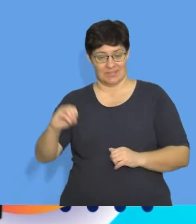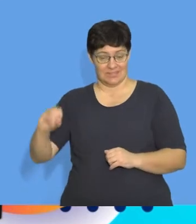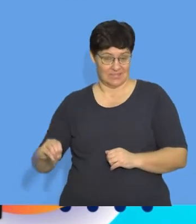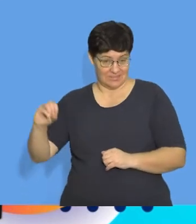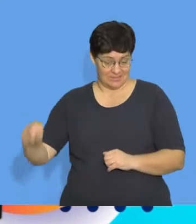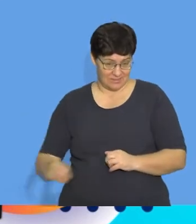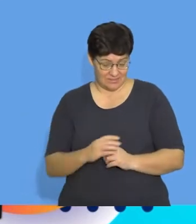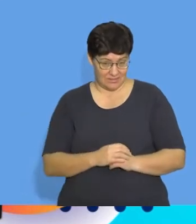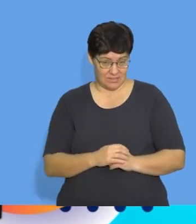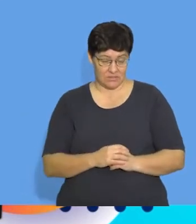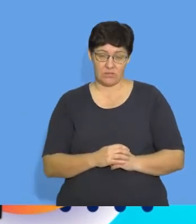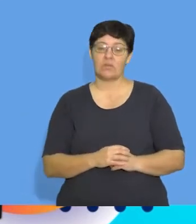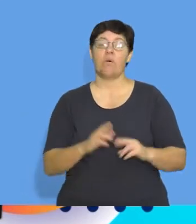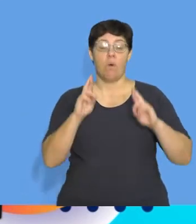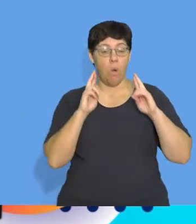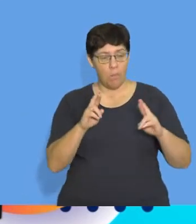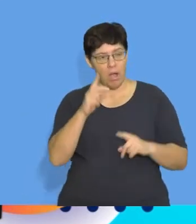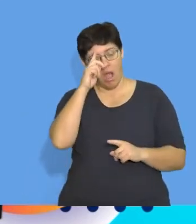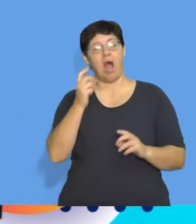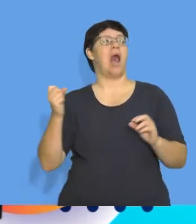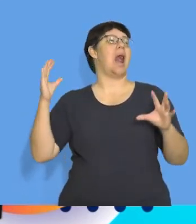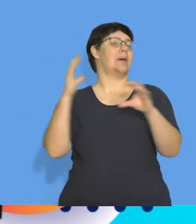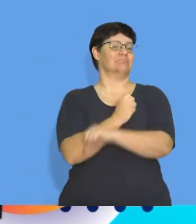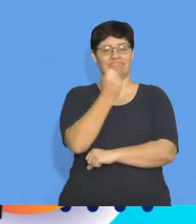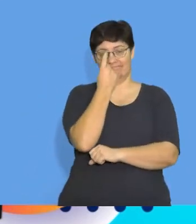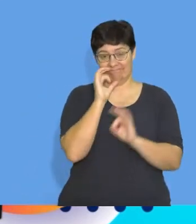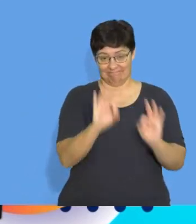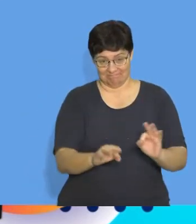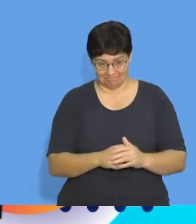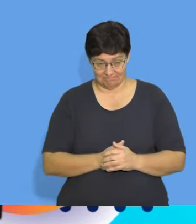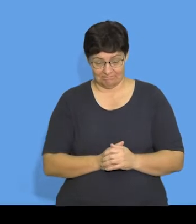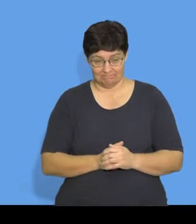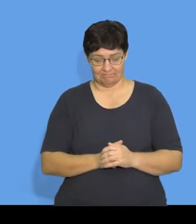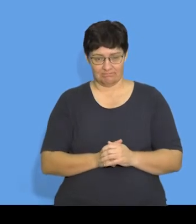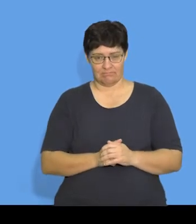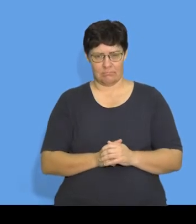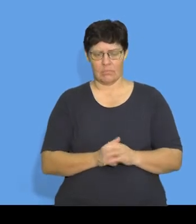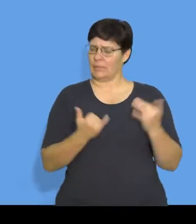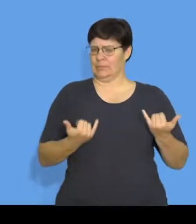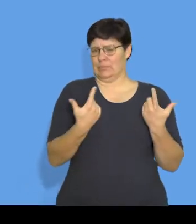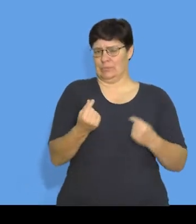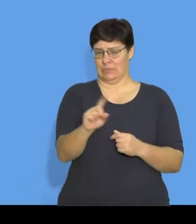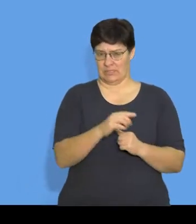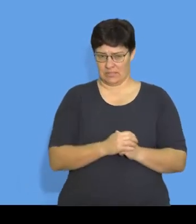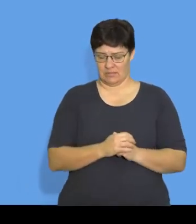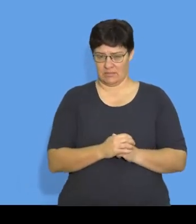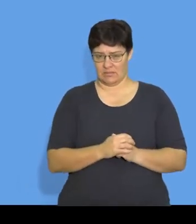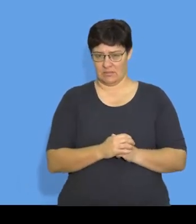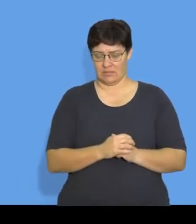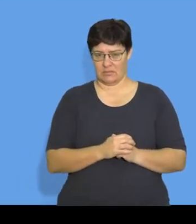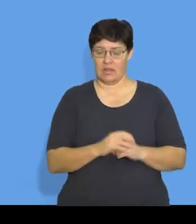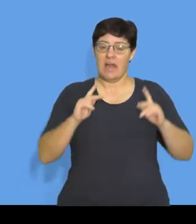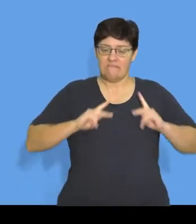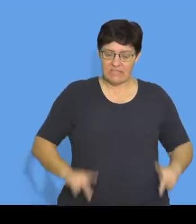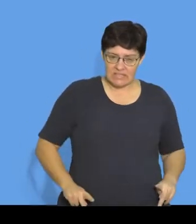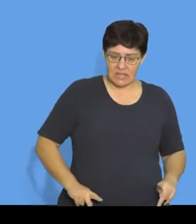this will make it sort of make sense to you, okay? So what we're going to do is we're going to investigate the physics